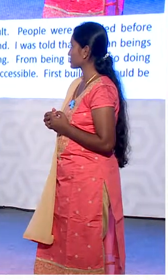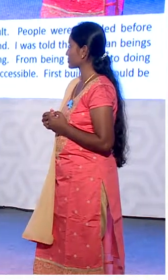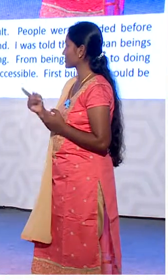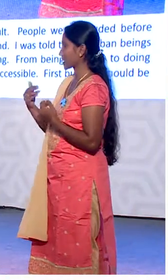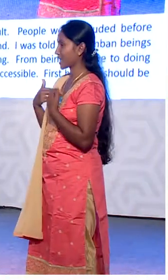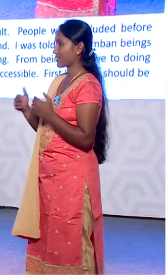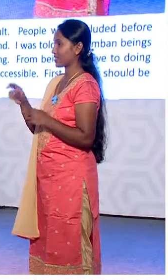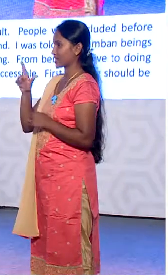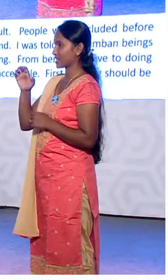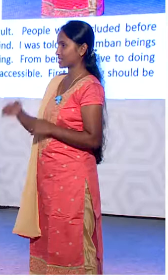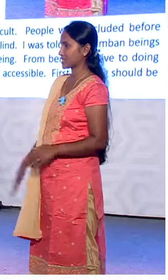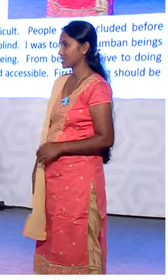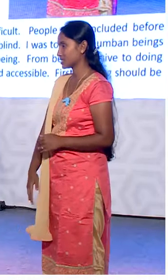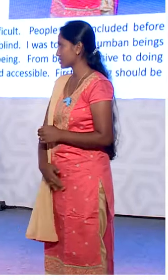let